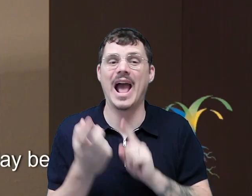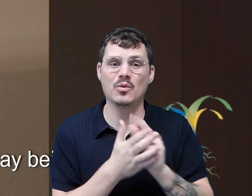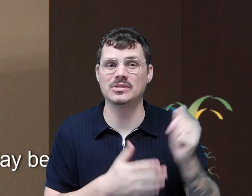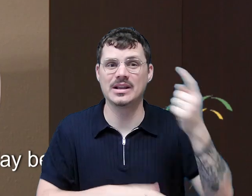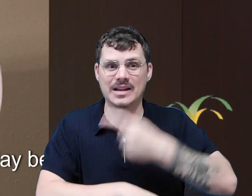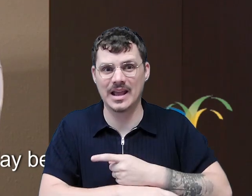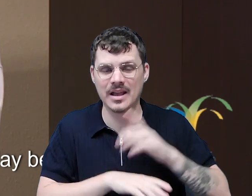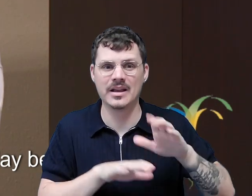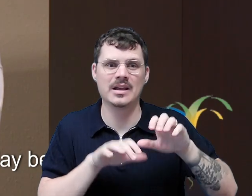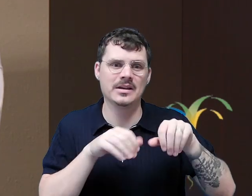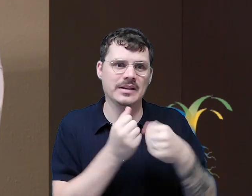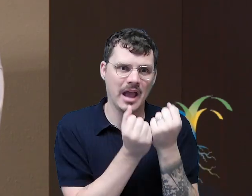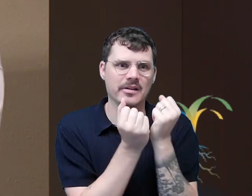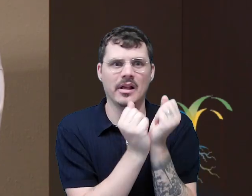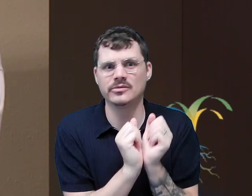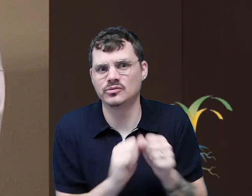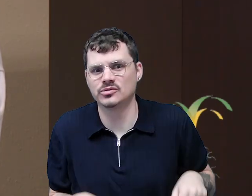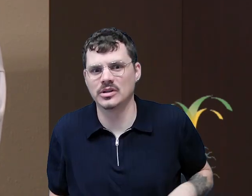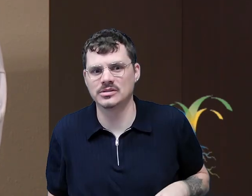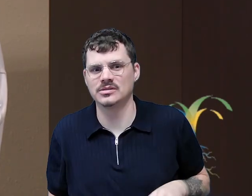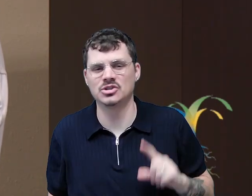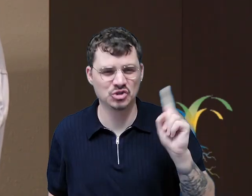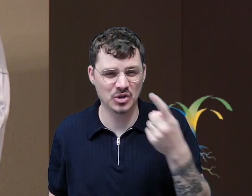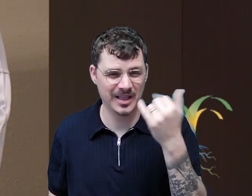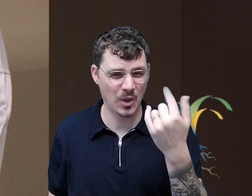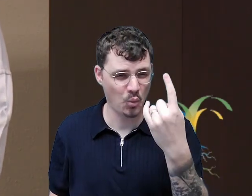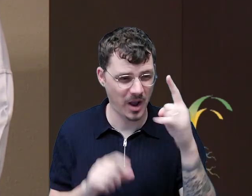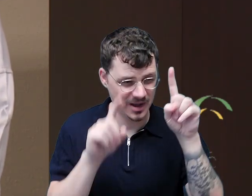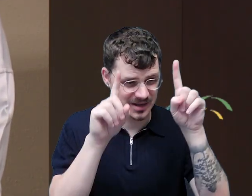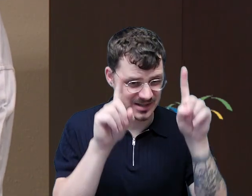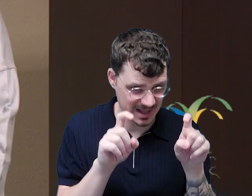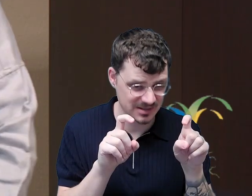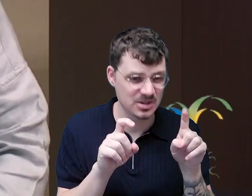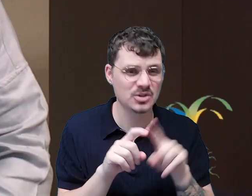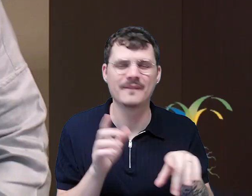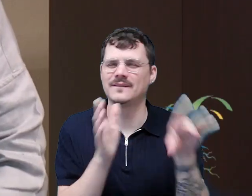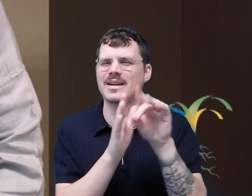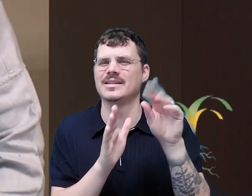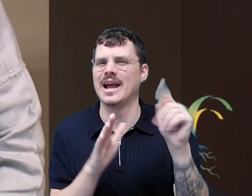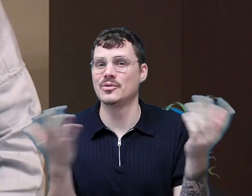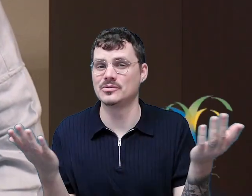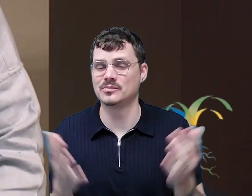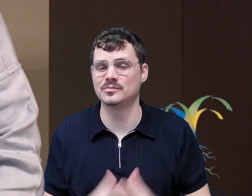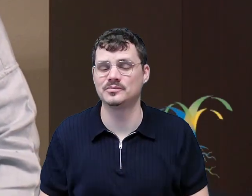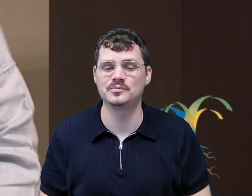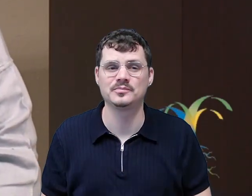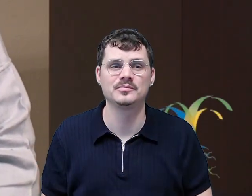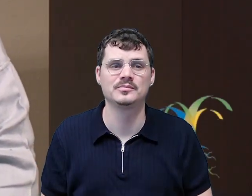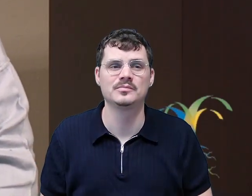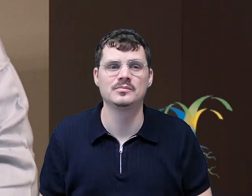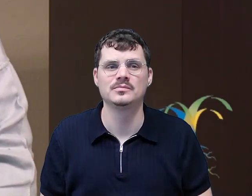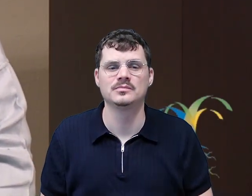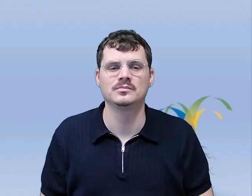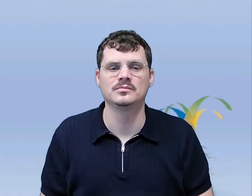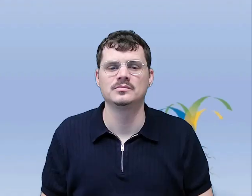he was spending 10 hours a day being tied up in restraints. Just took the one test to figure it out.